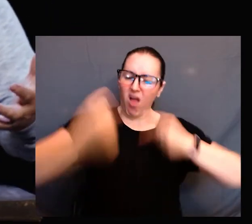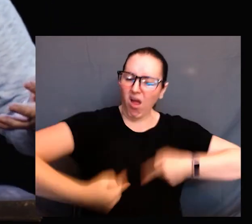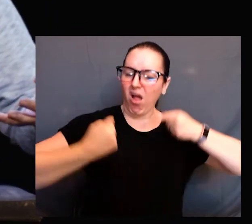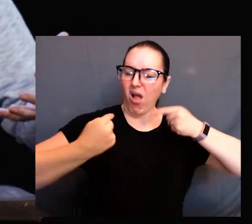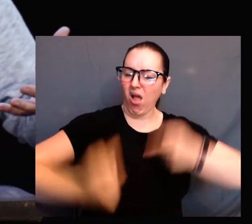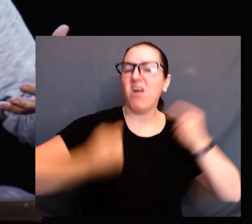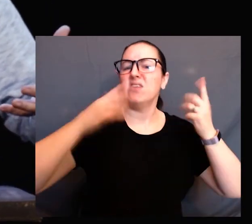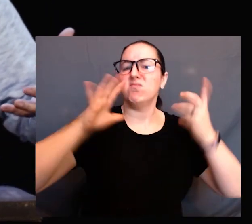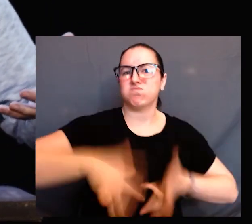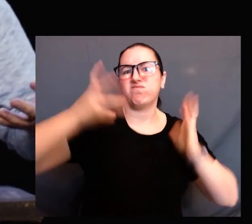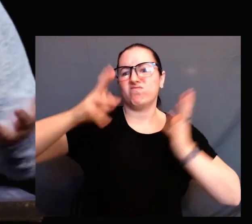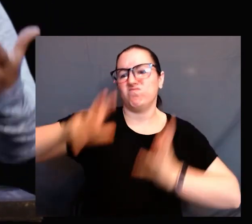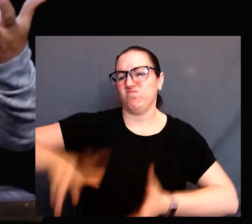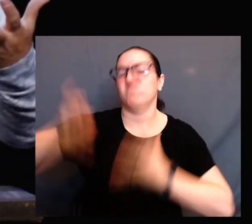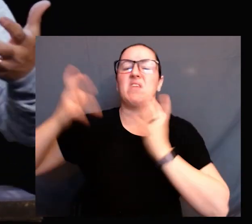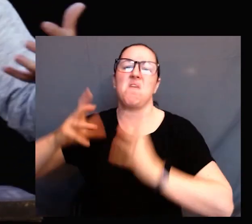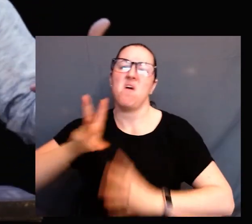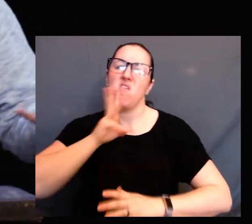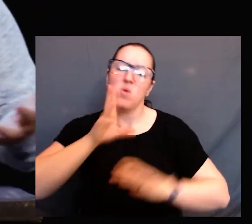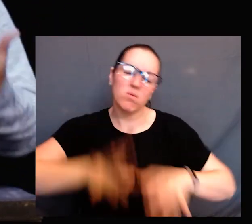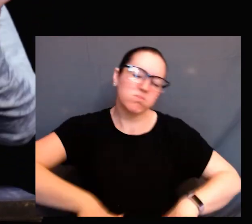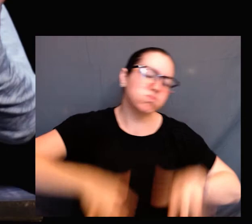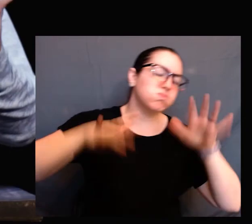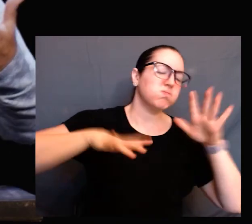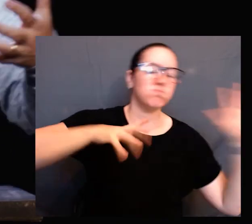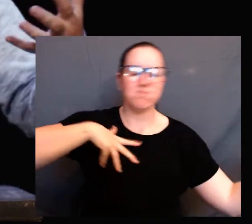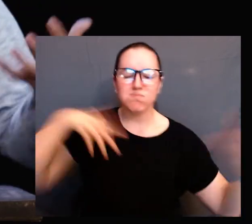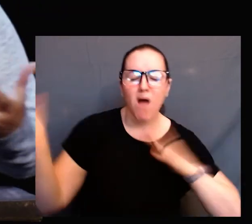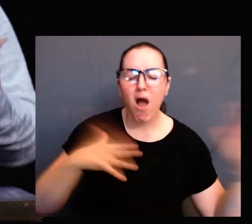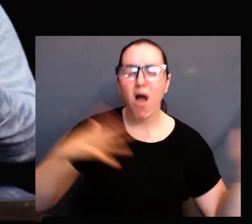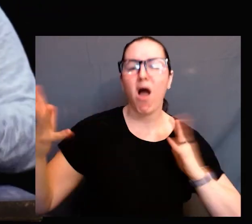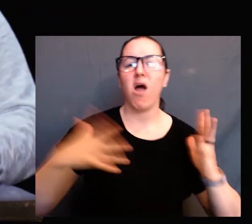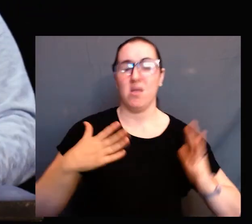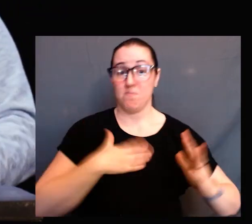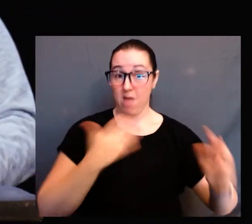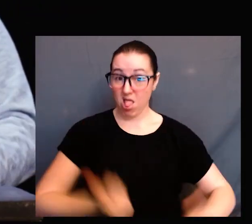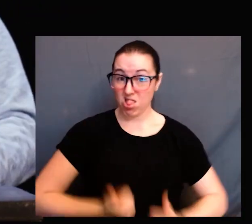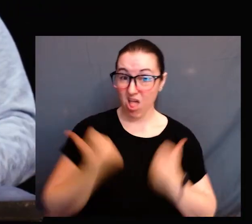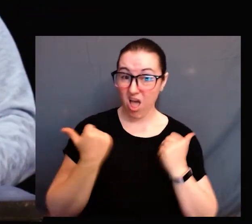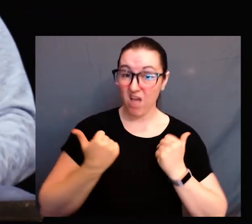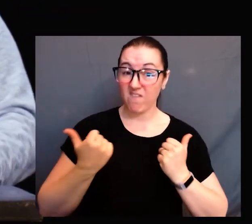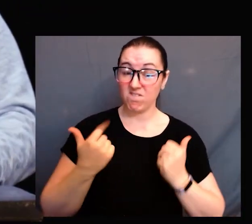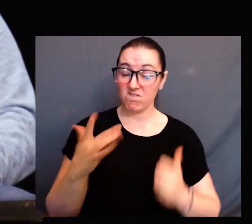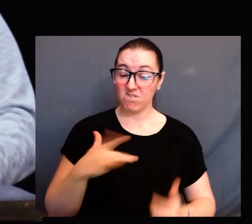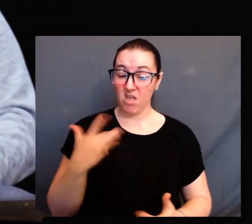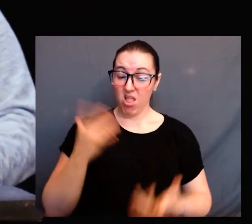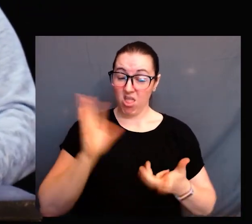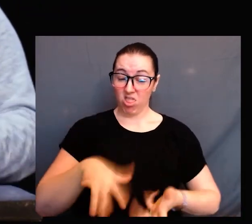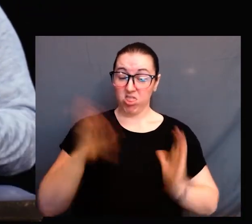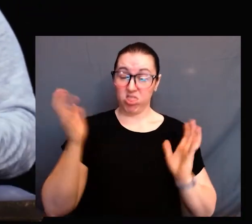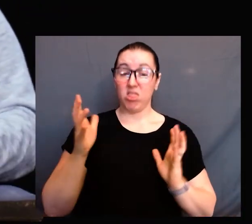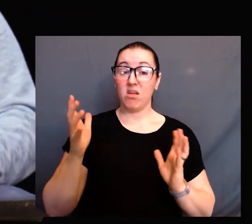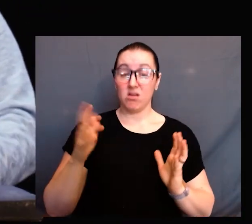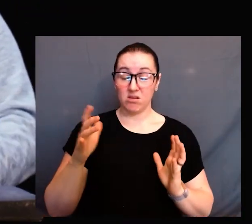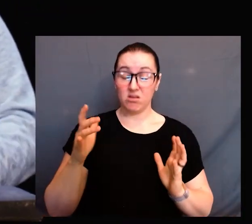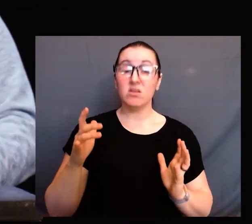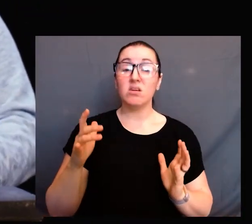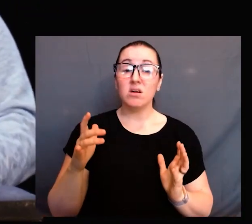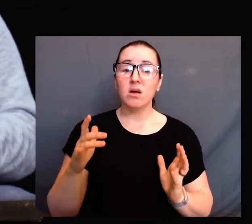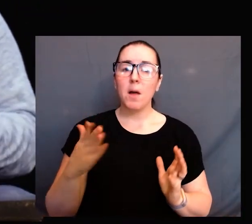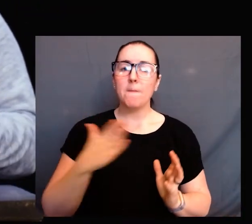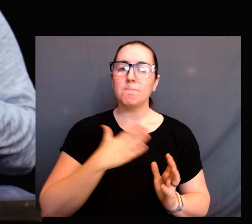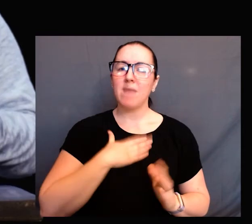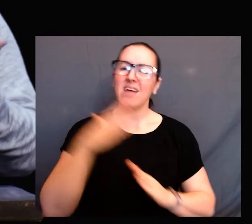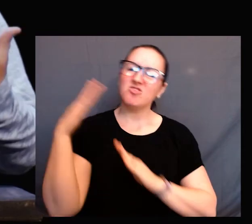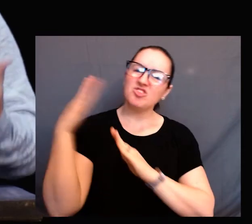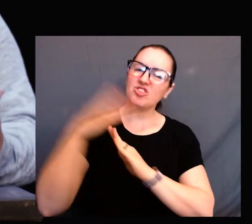and the storms came up, the floods rose and the wind started beating against the house of my life and the crashes that I've